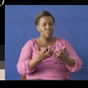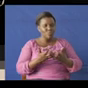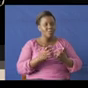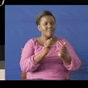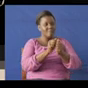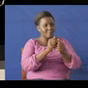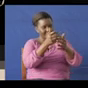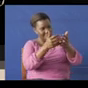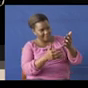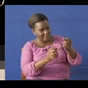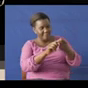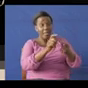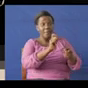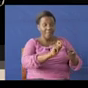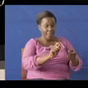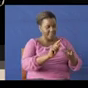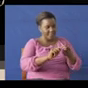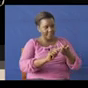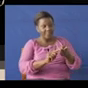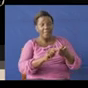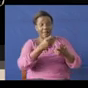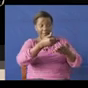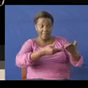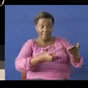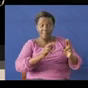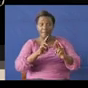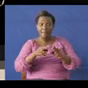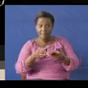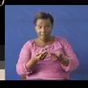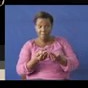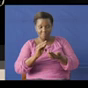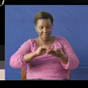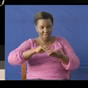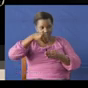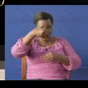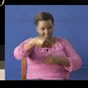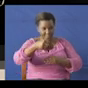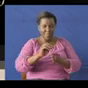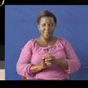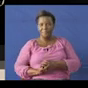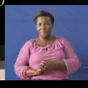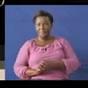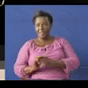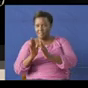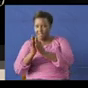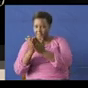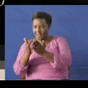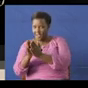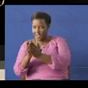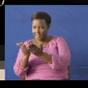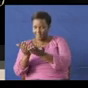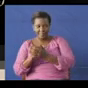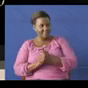things. Get yourself a pen, a paper or a writing pad,